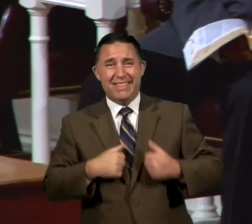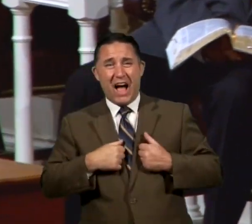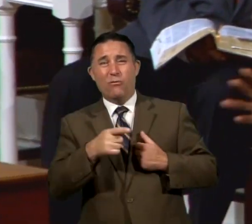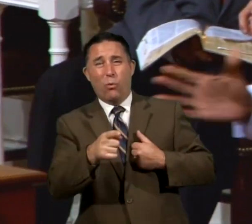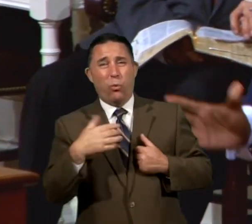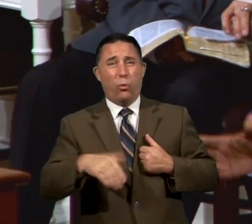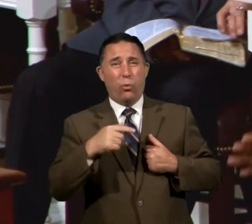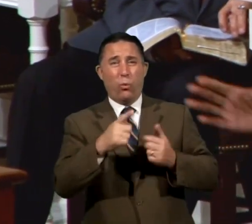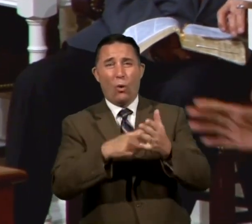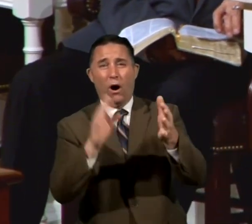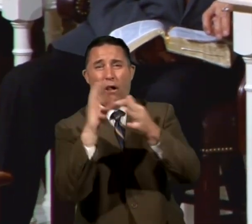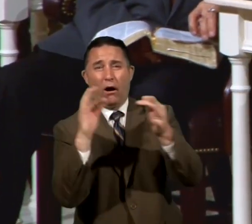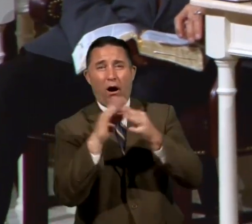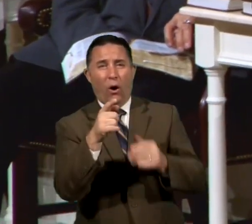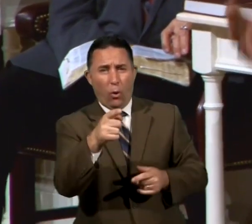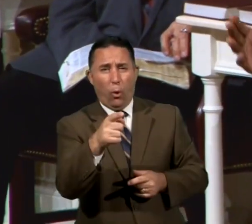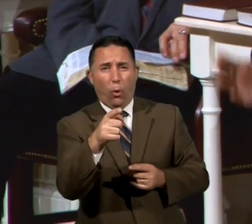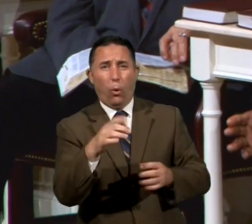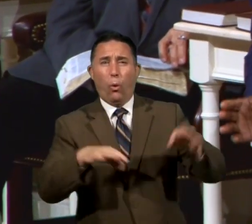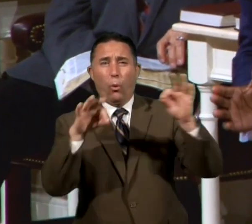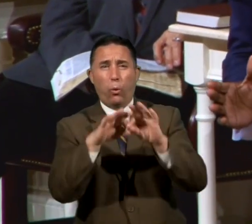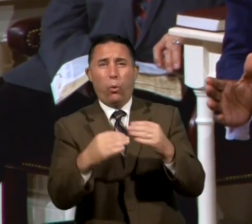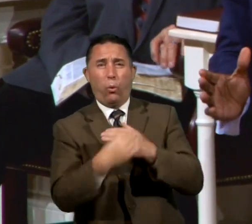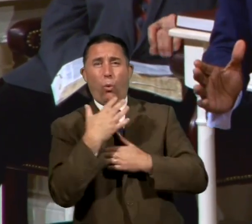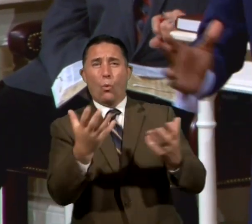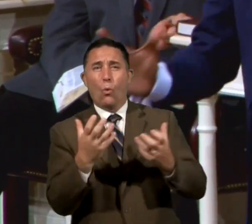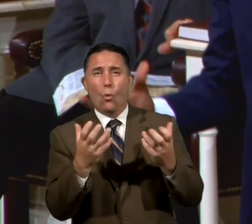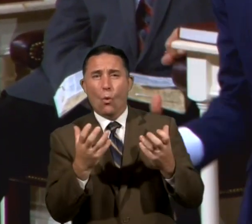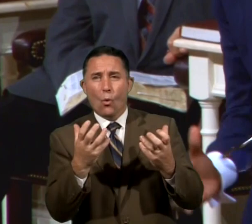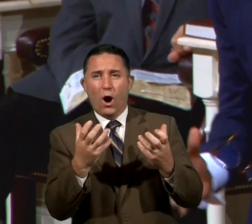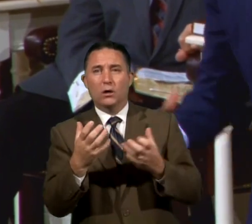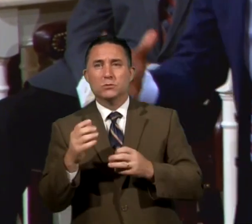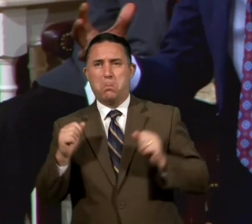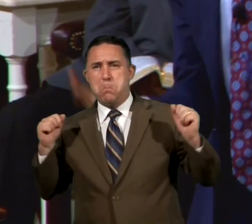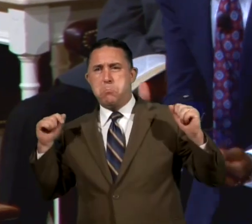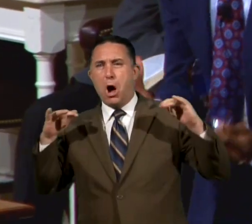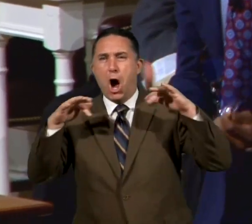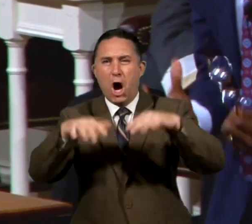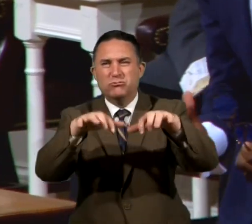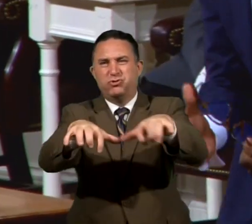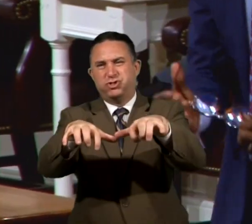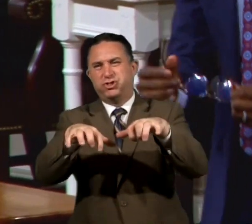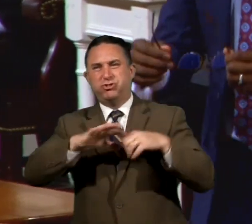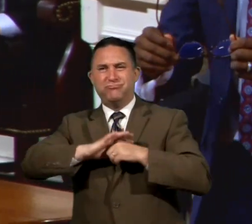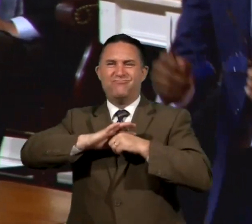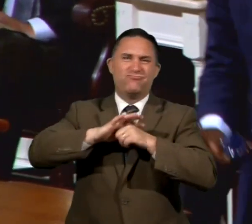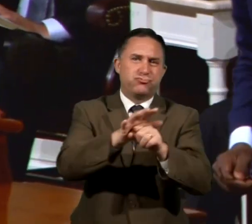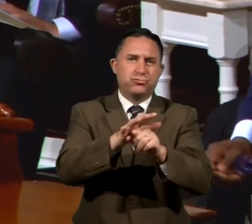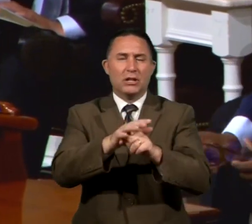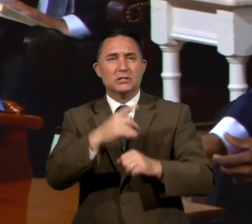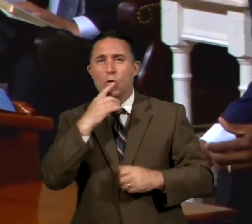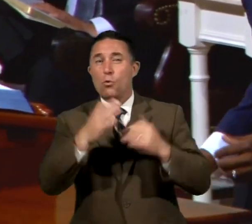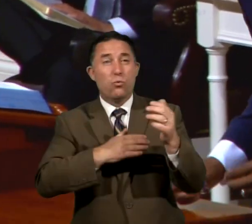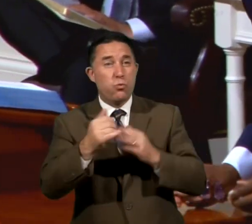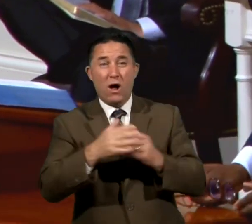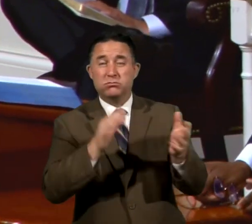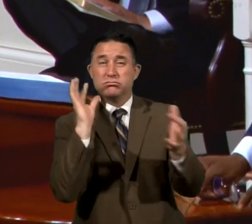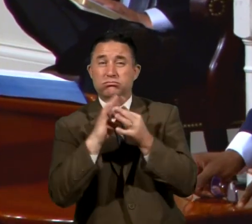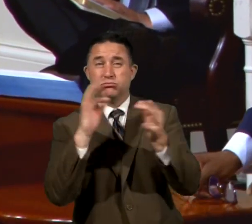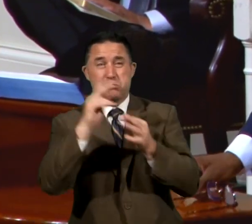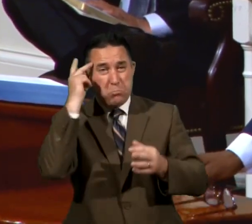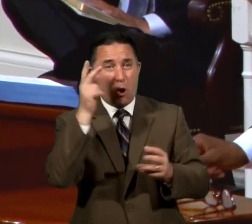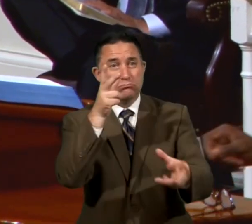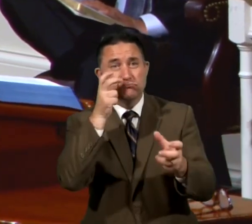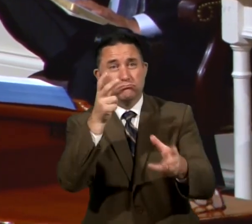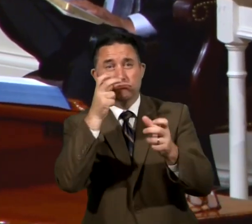knew that whatever he had to say to them, it was going to make a difference. And they came and they packed the place out and they said, whatever you have to say, Paul,